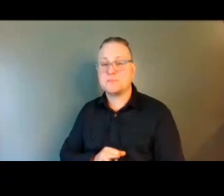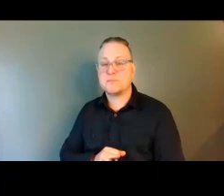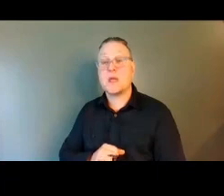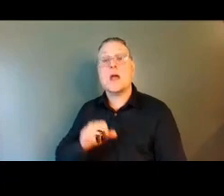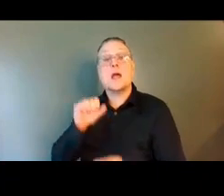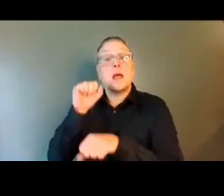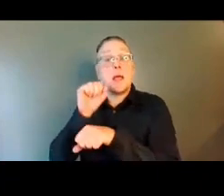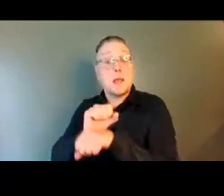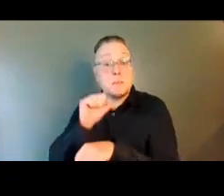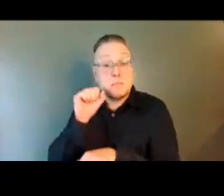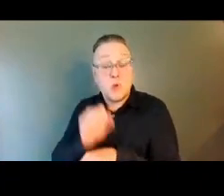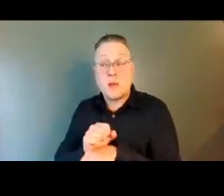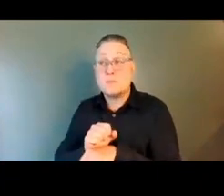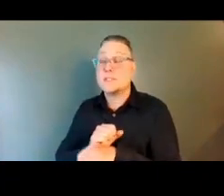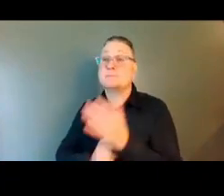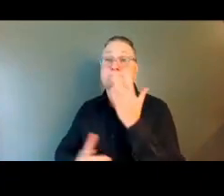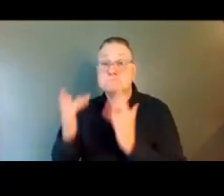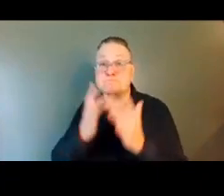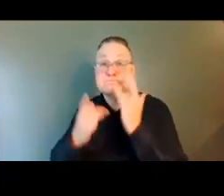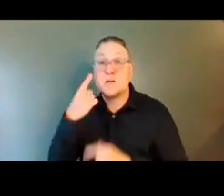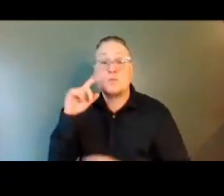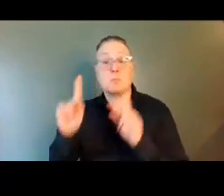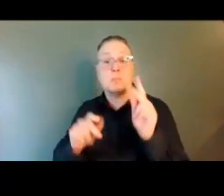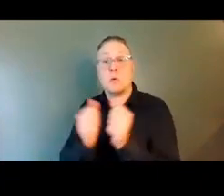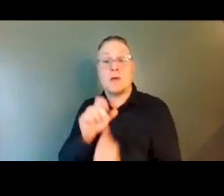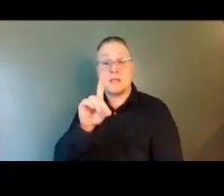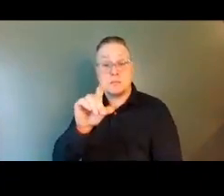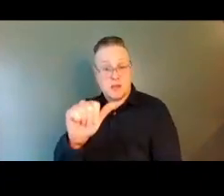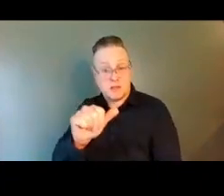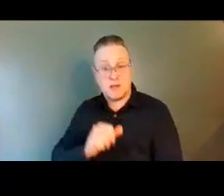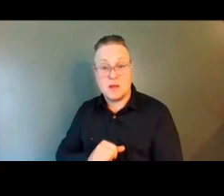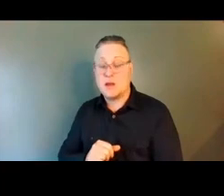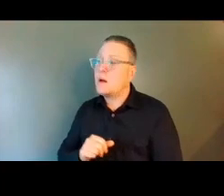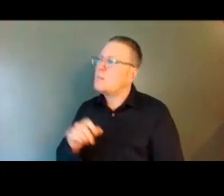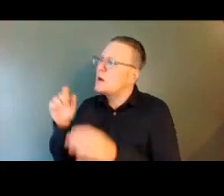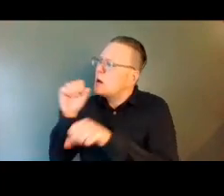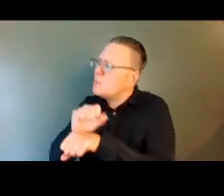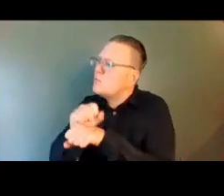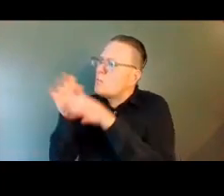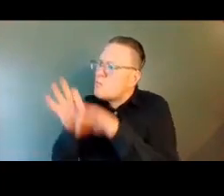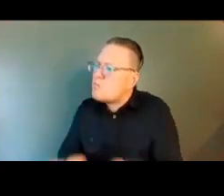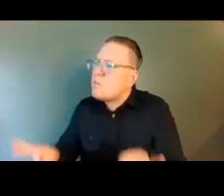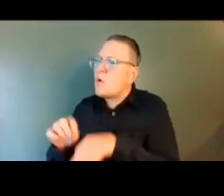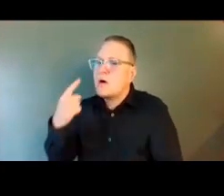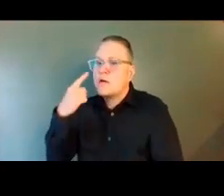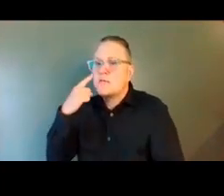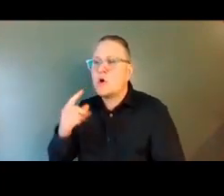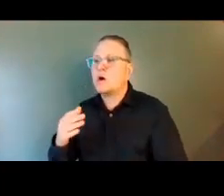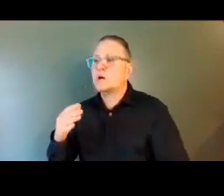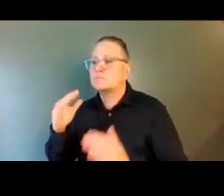Employment is a key for an improved quality of life, community integration, economic